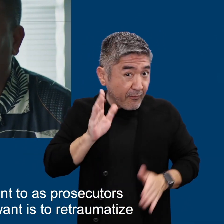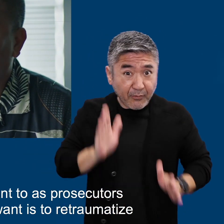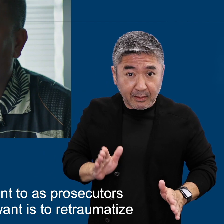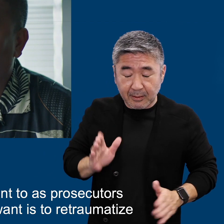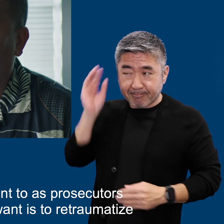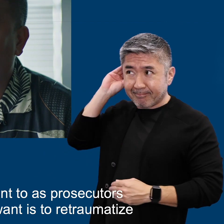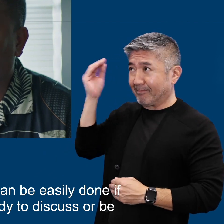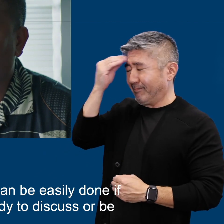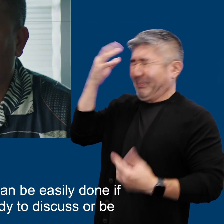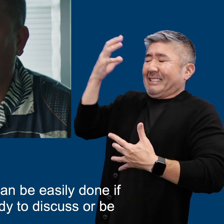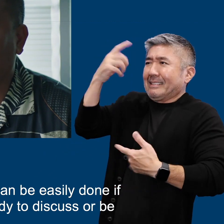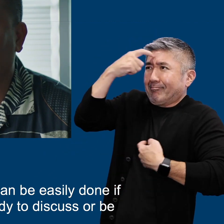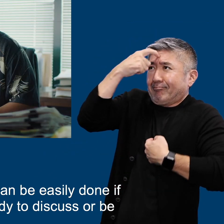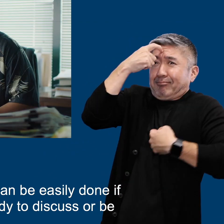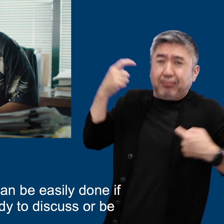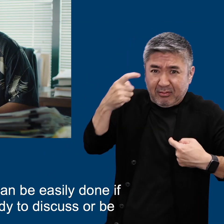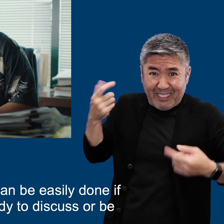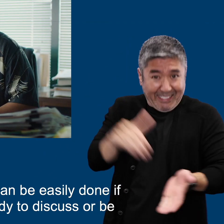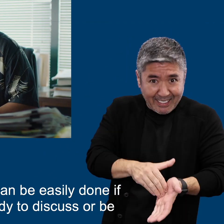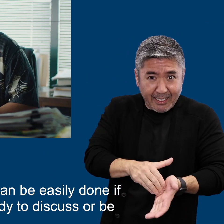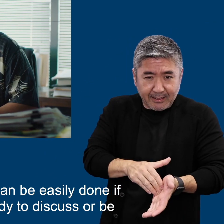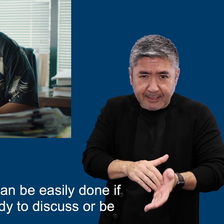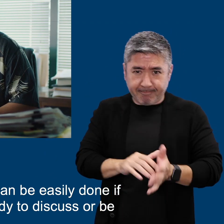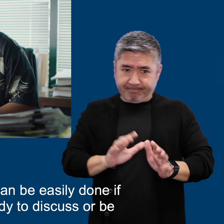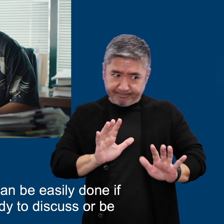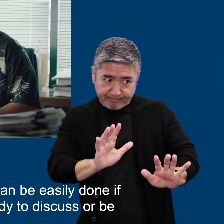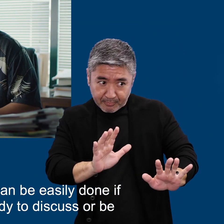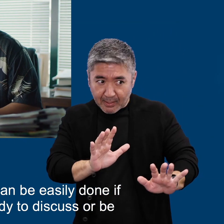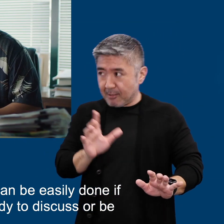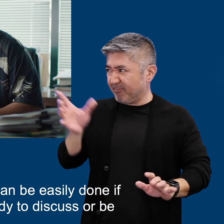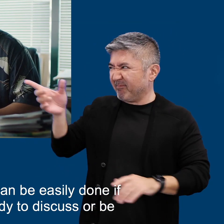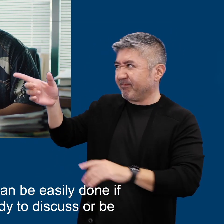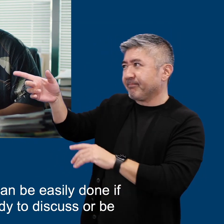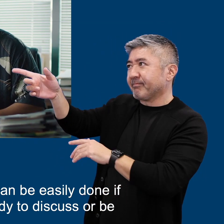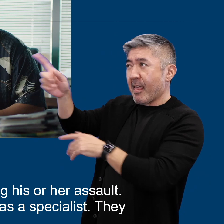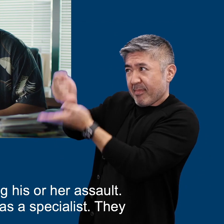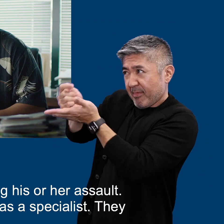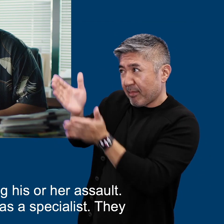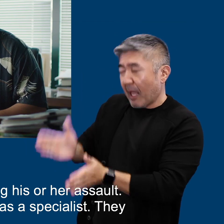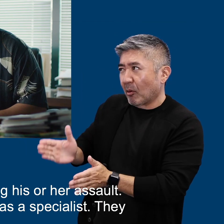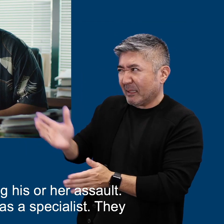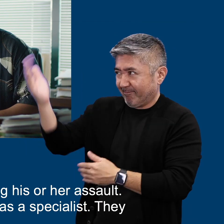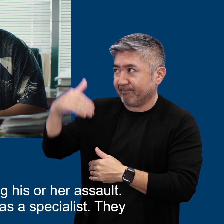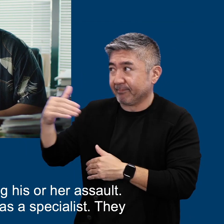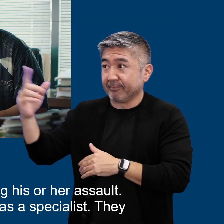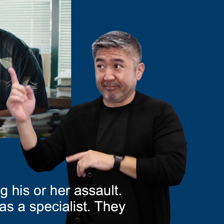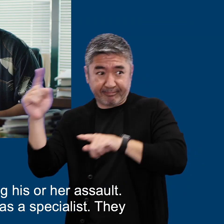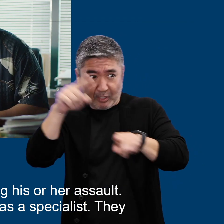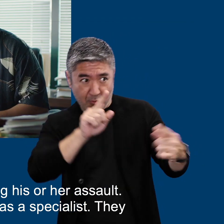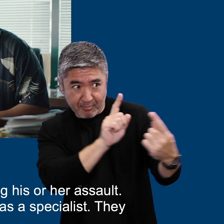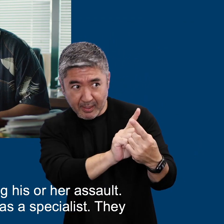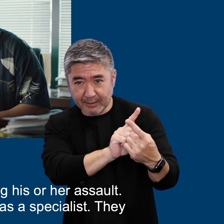to re-traumatize the victim, and that can easily be done if the victim is not ready to discuss or be interviewed